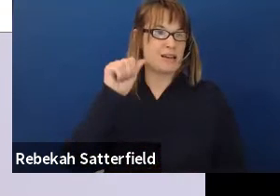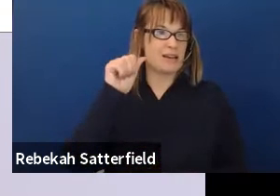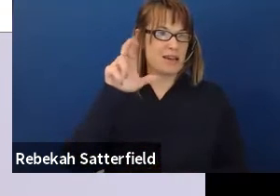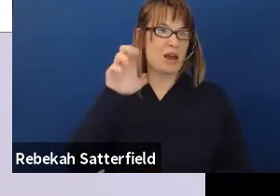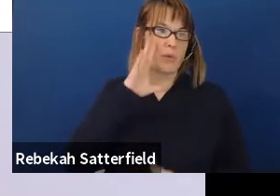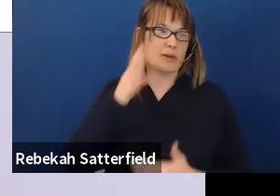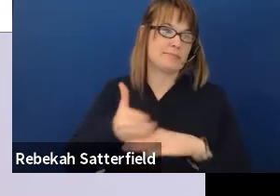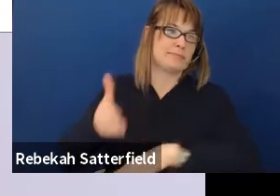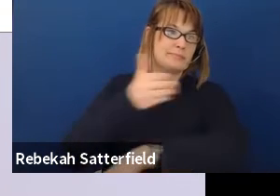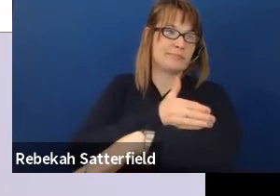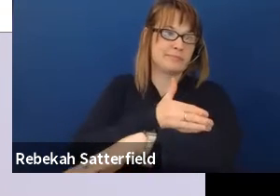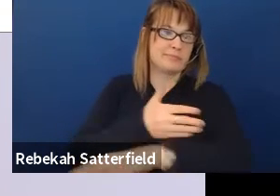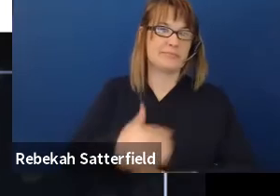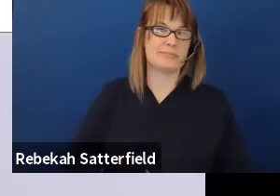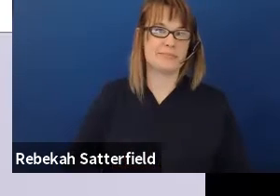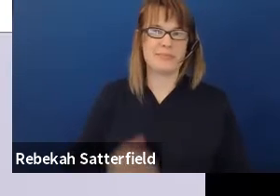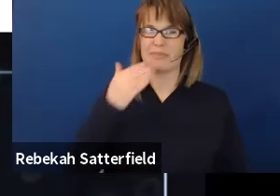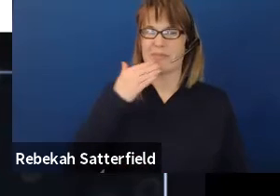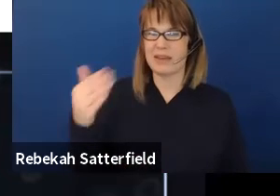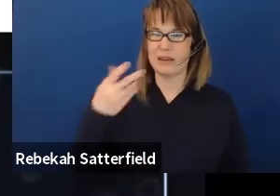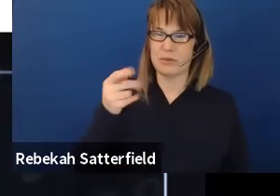general. Thank you, Parker.